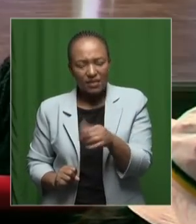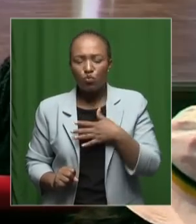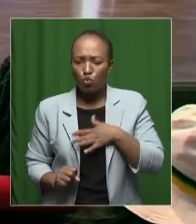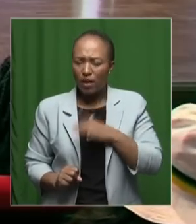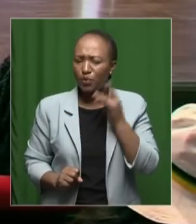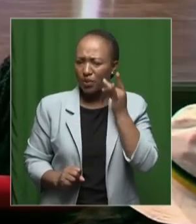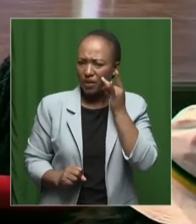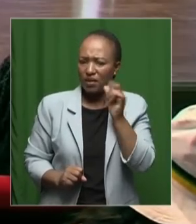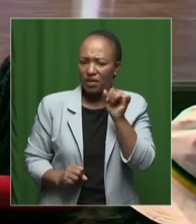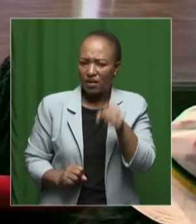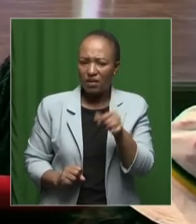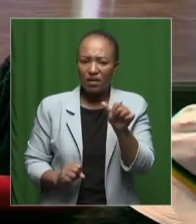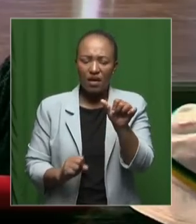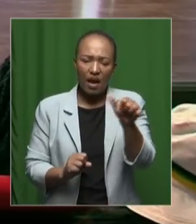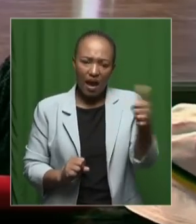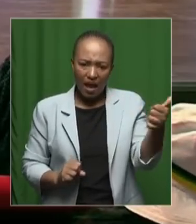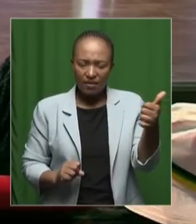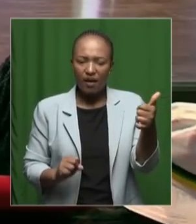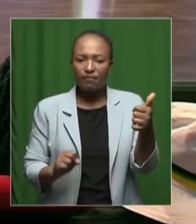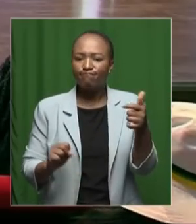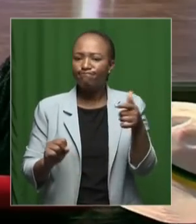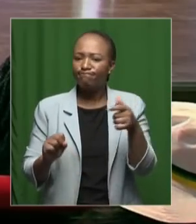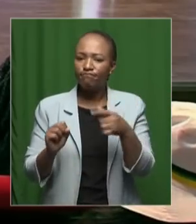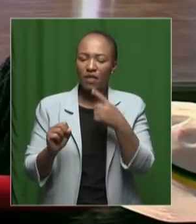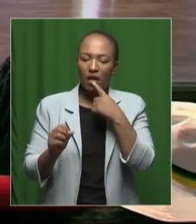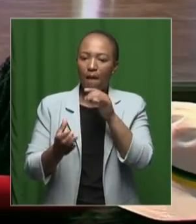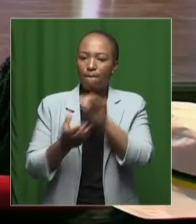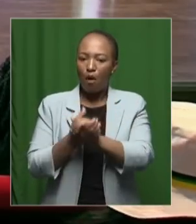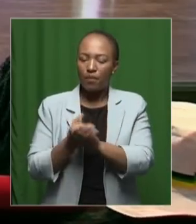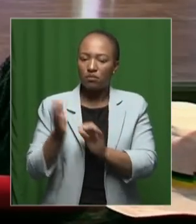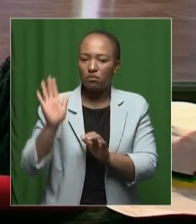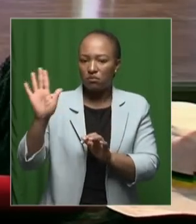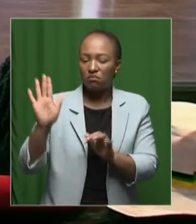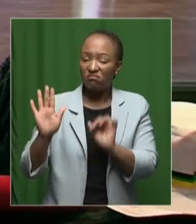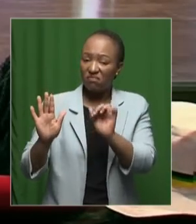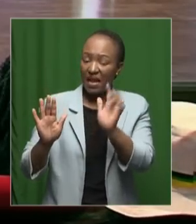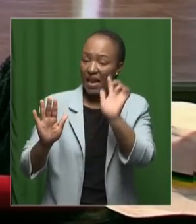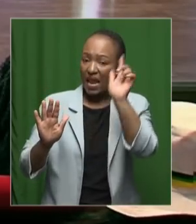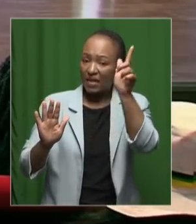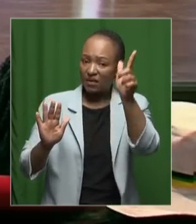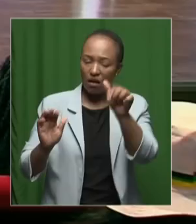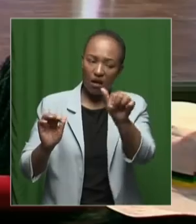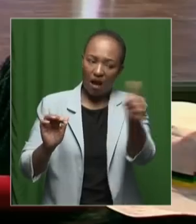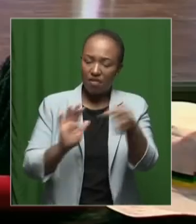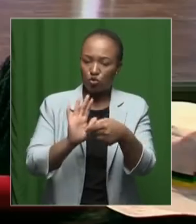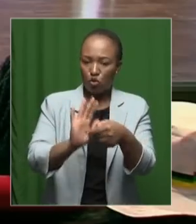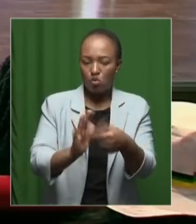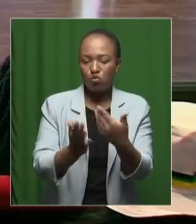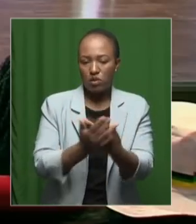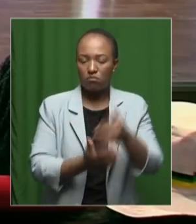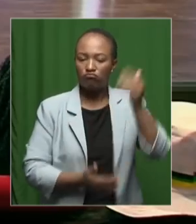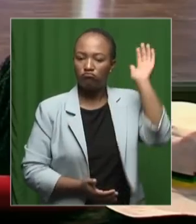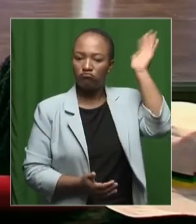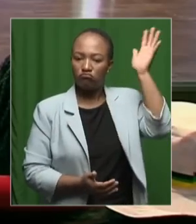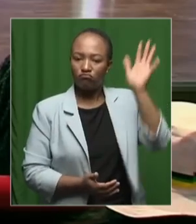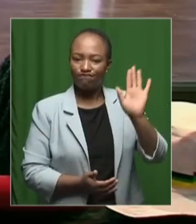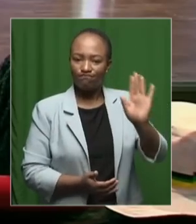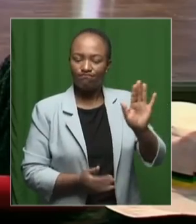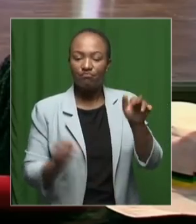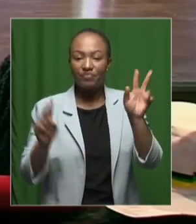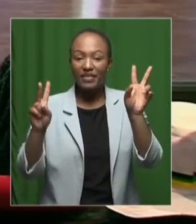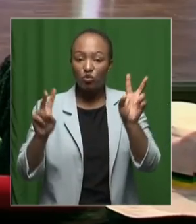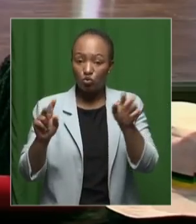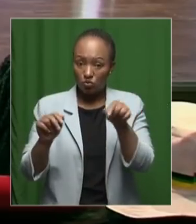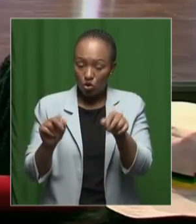that. But I think some of the other manifesto issues are issues to be canvassed in later shows. So I want us to just stick to the issue